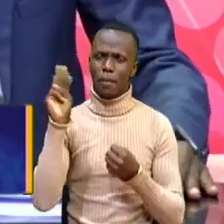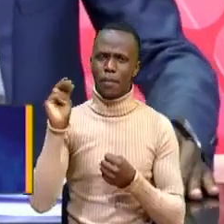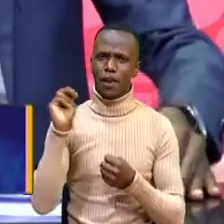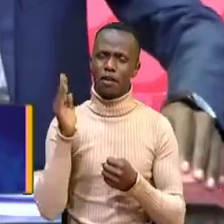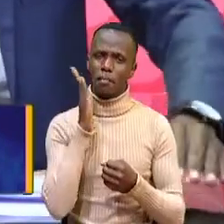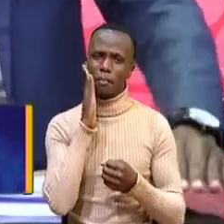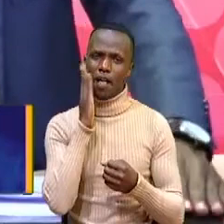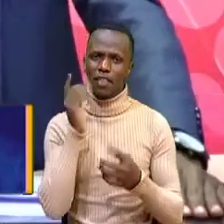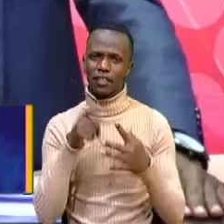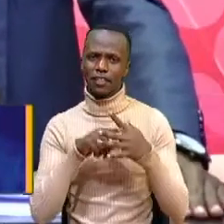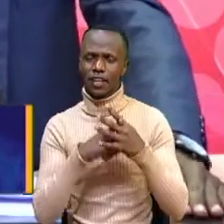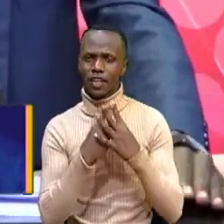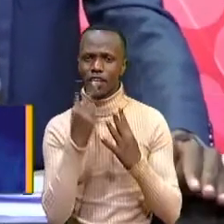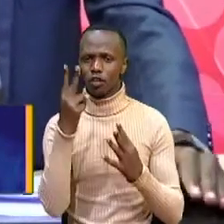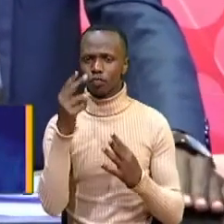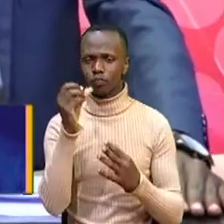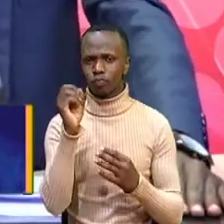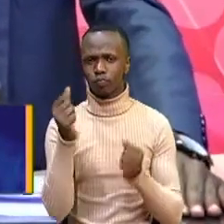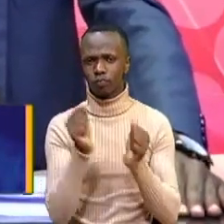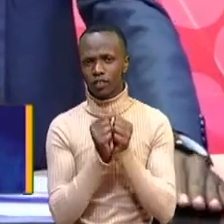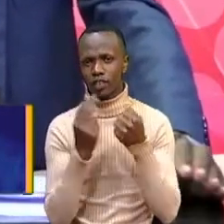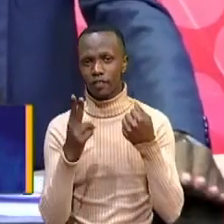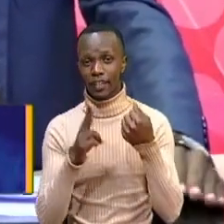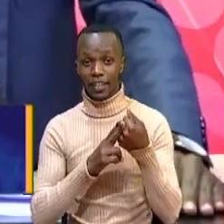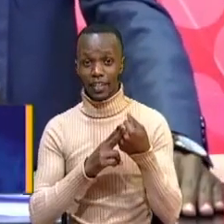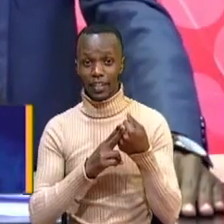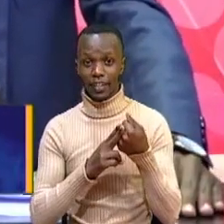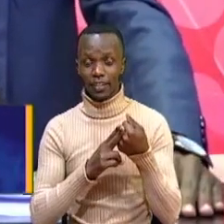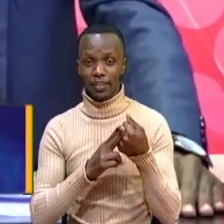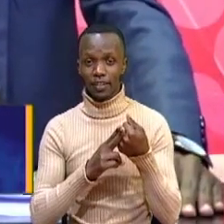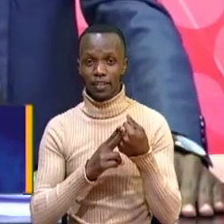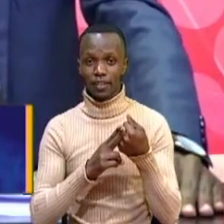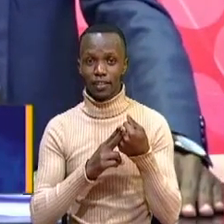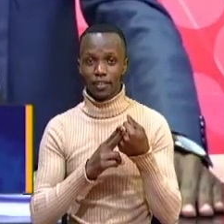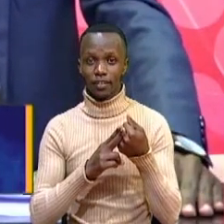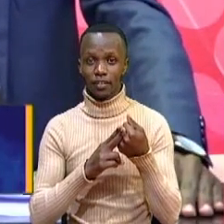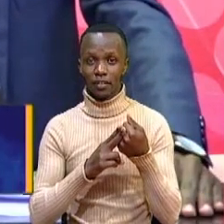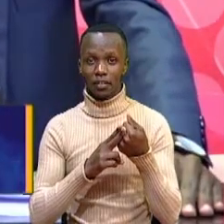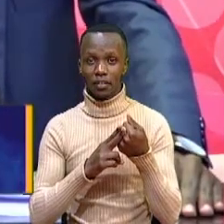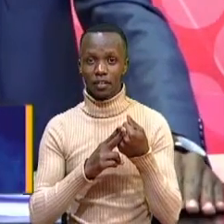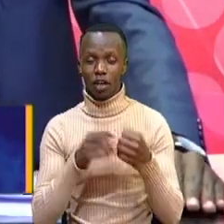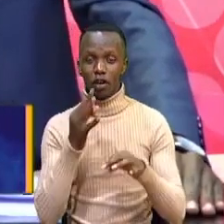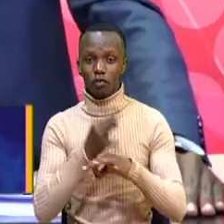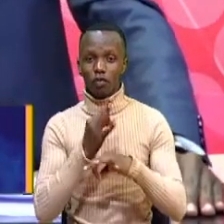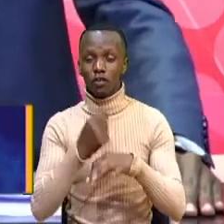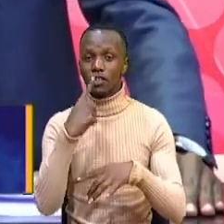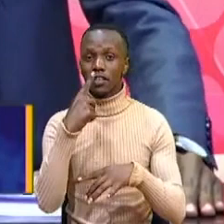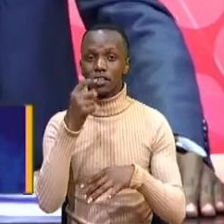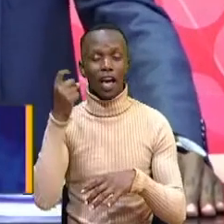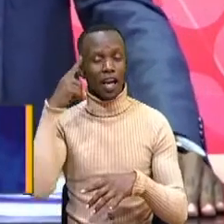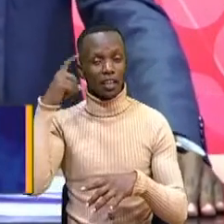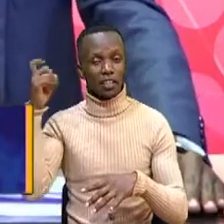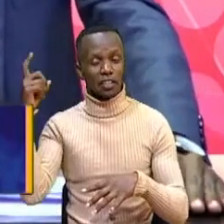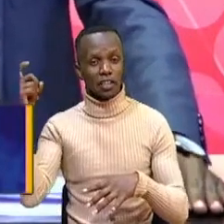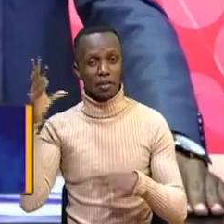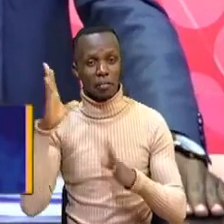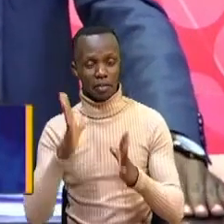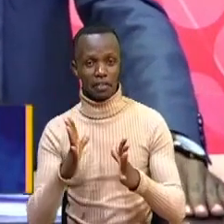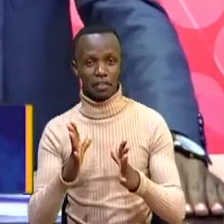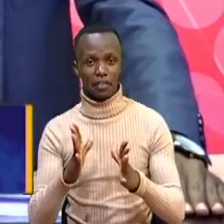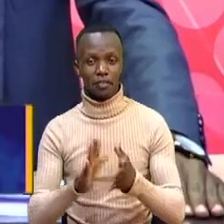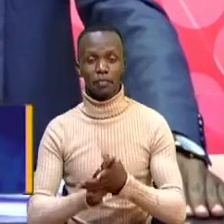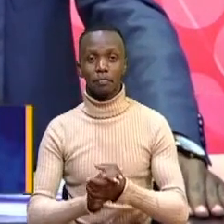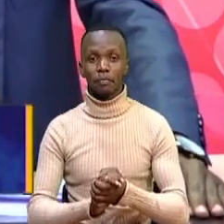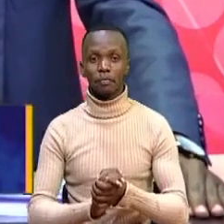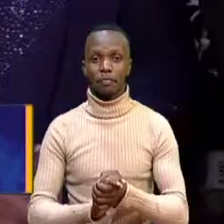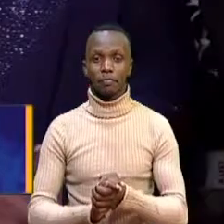2017, saying those peddling the falsehoods are daydreamers. Our reporter Kabila gives us more in this